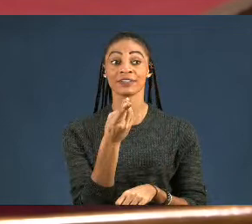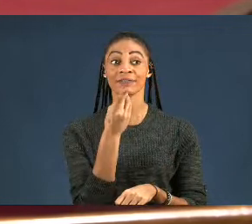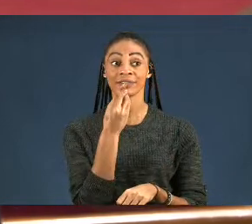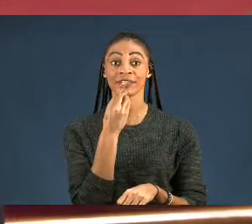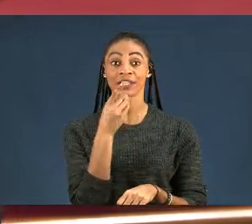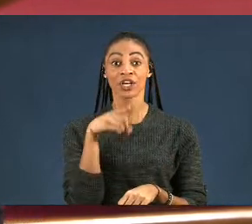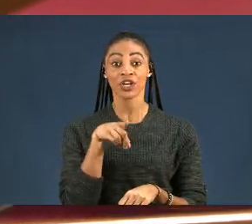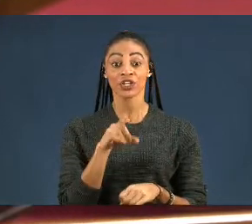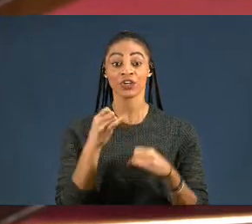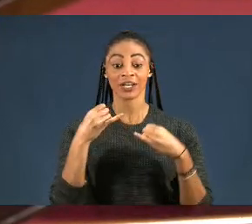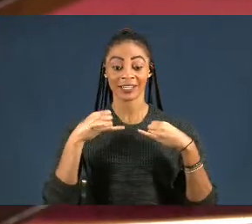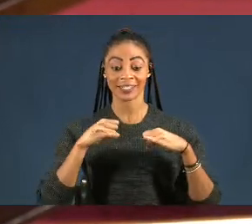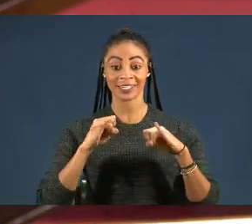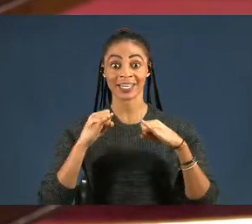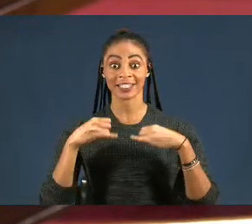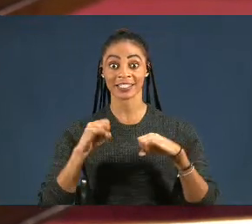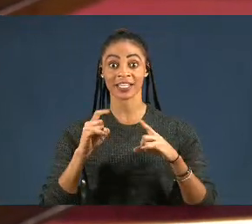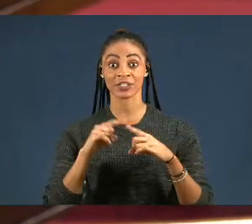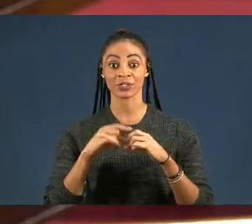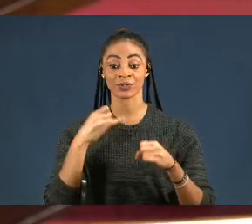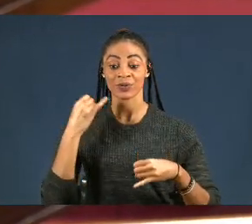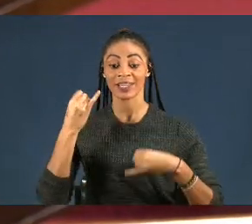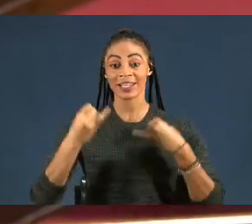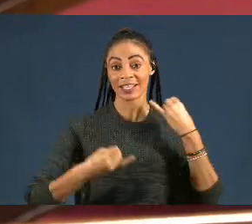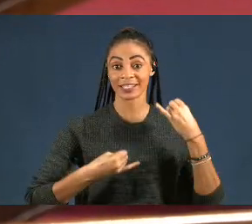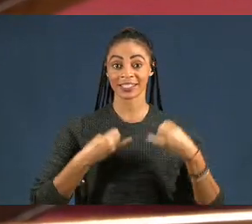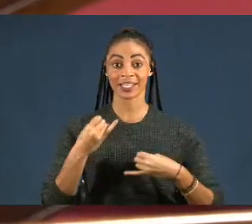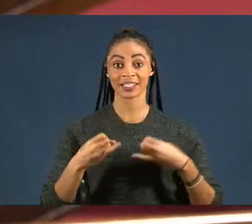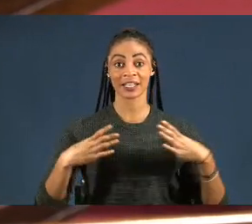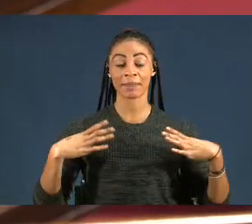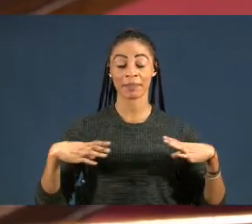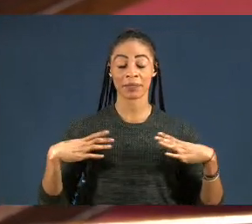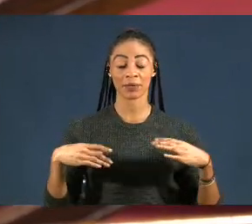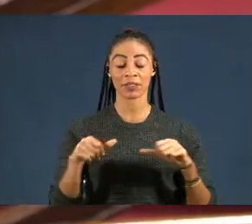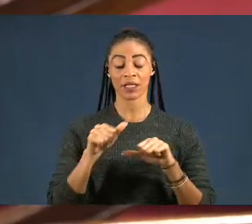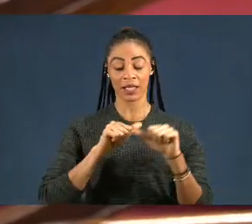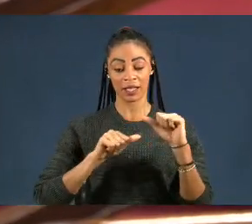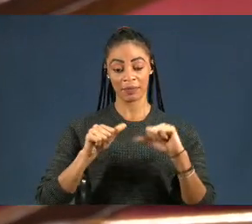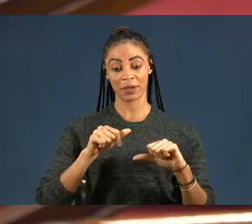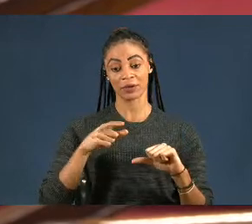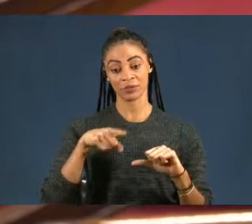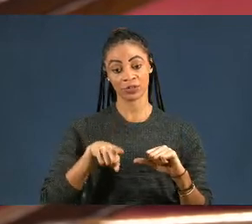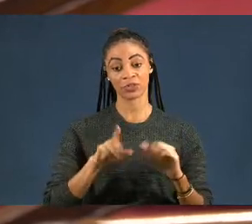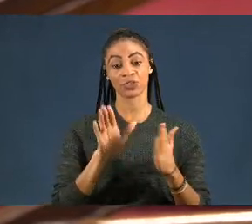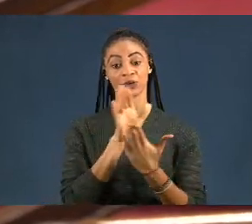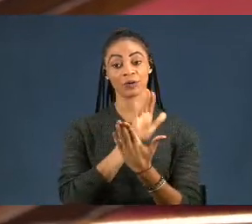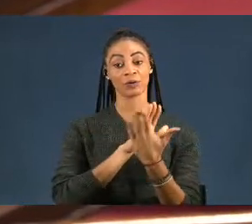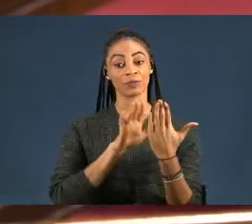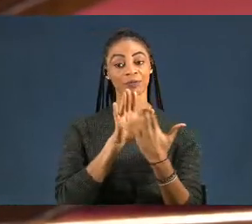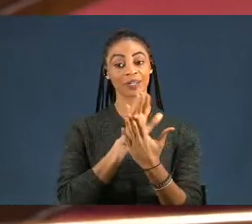excite people about your presence. You're trying to tell them, I came.